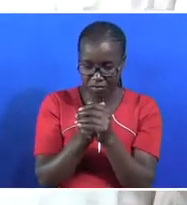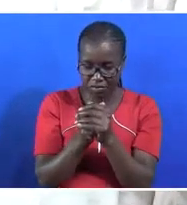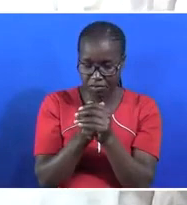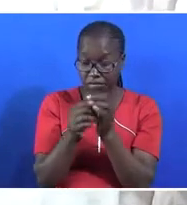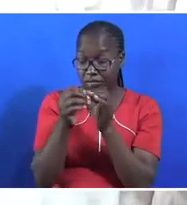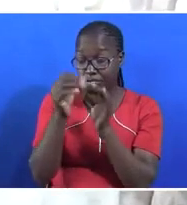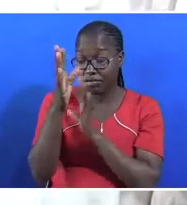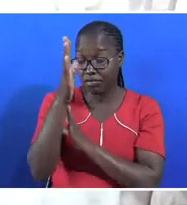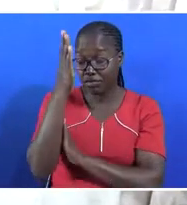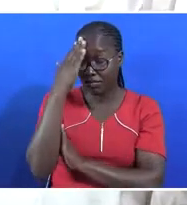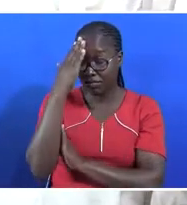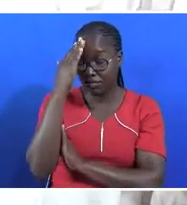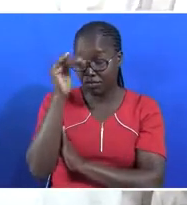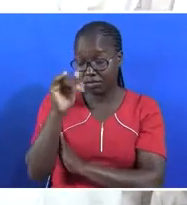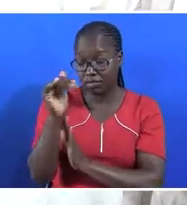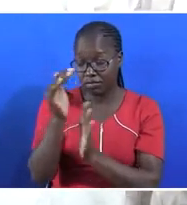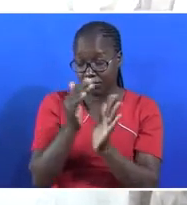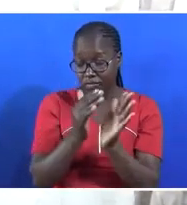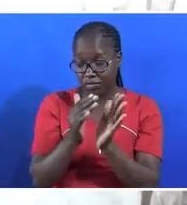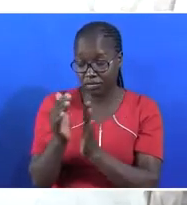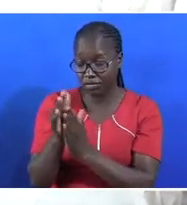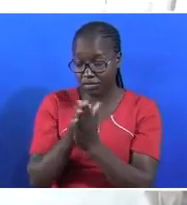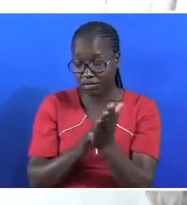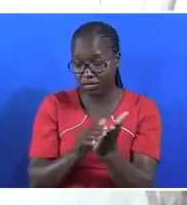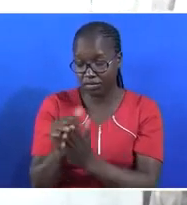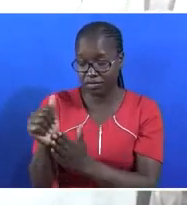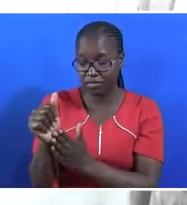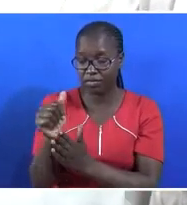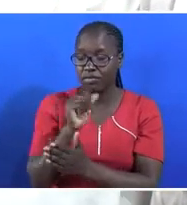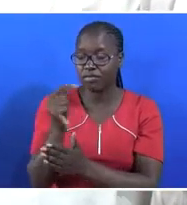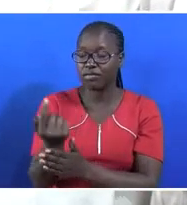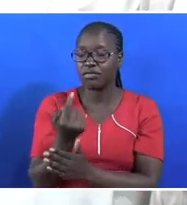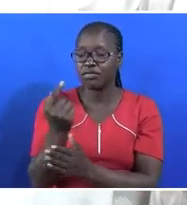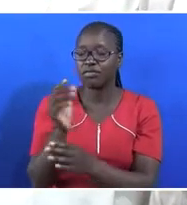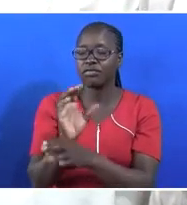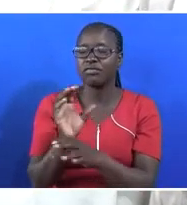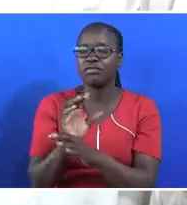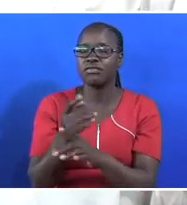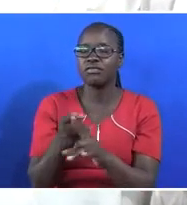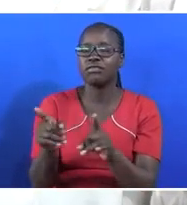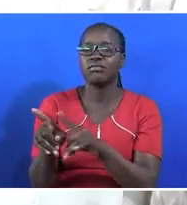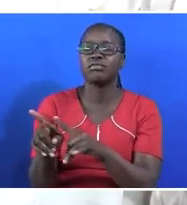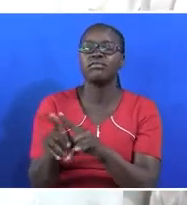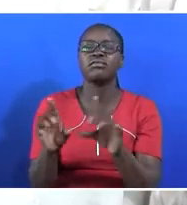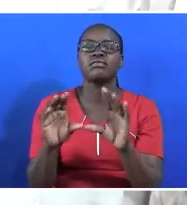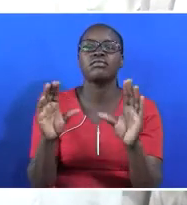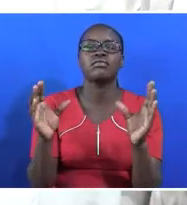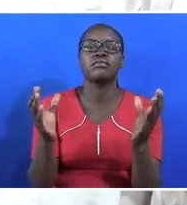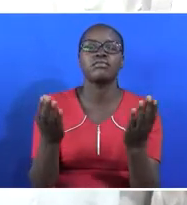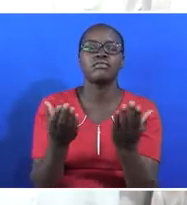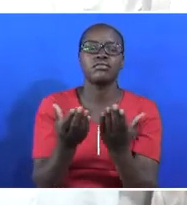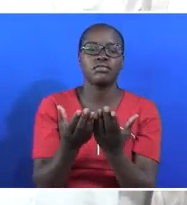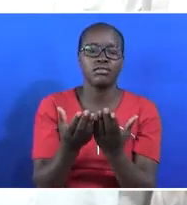God, we know that he is planning to destroy not only the church, but even the world.